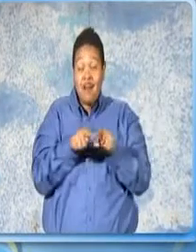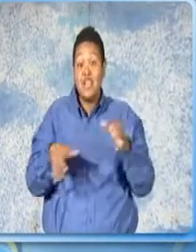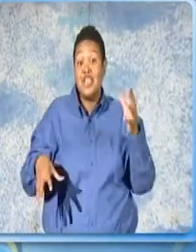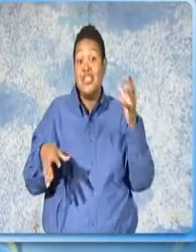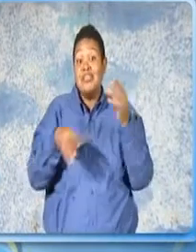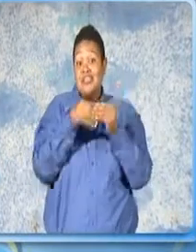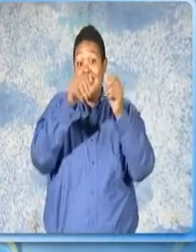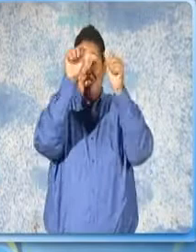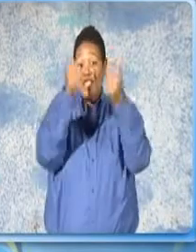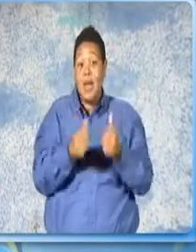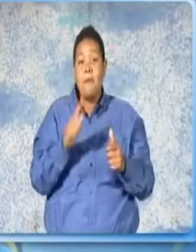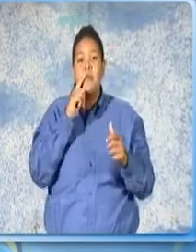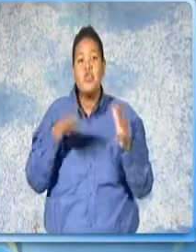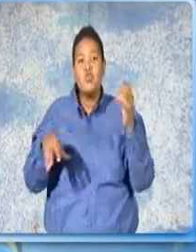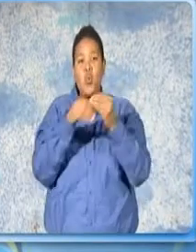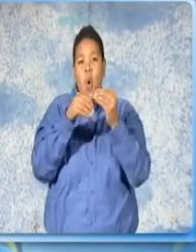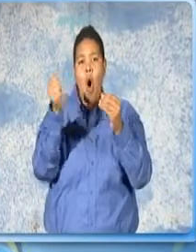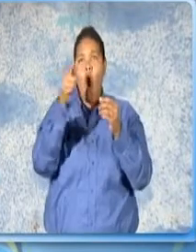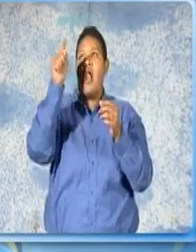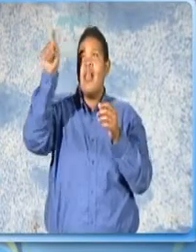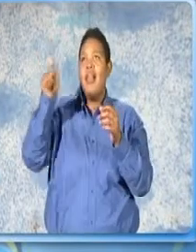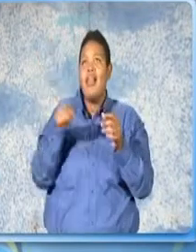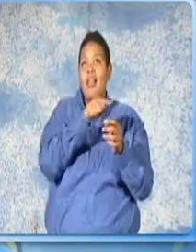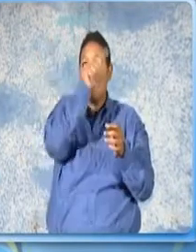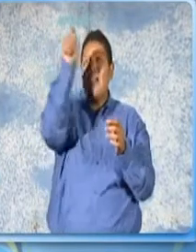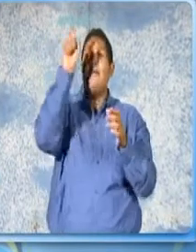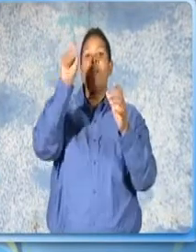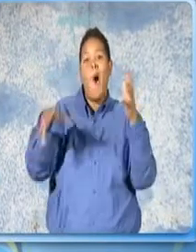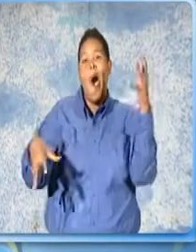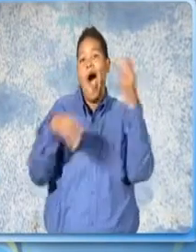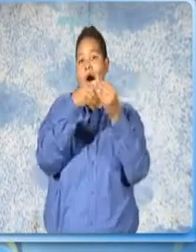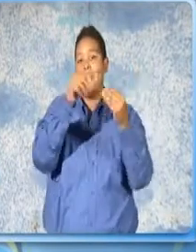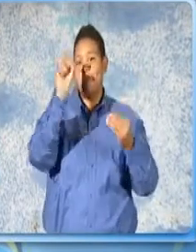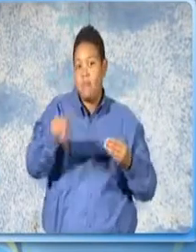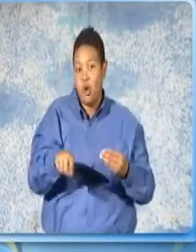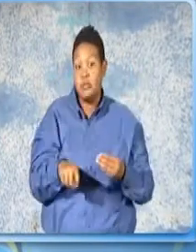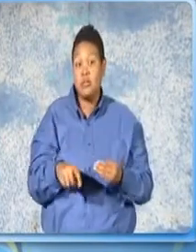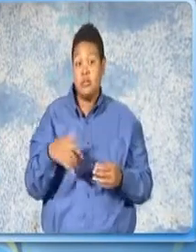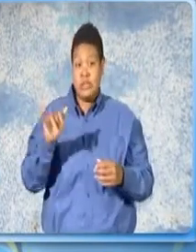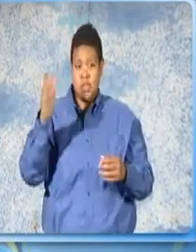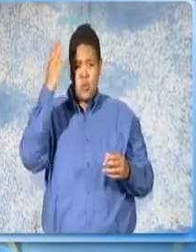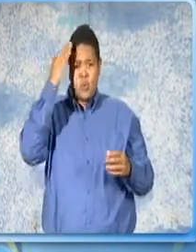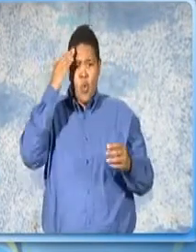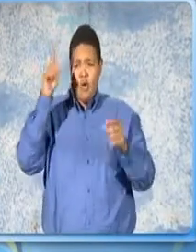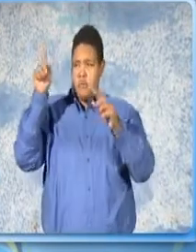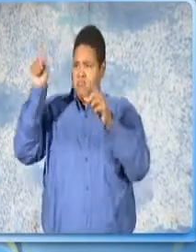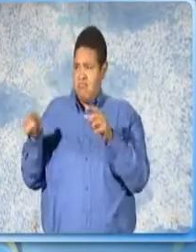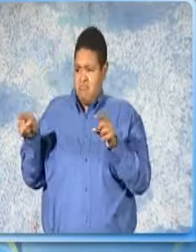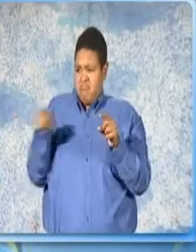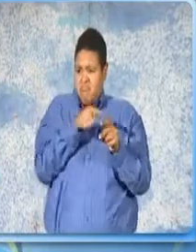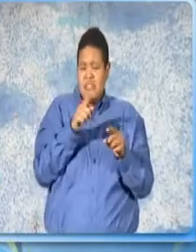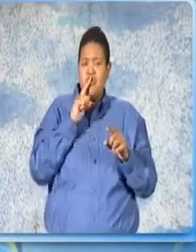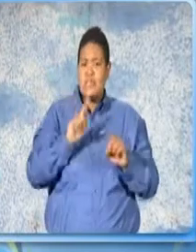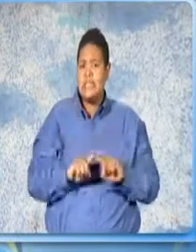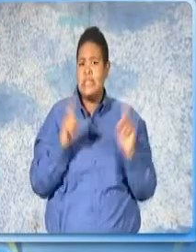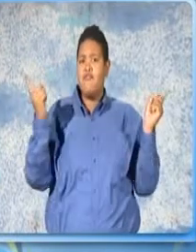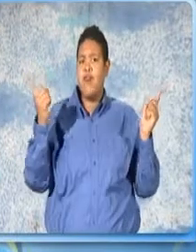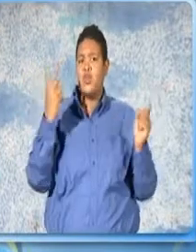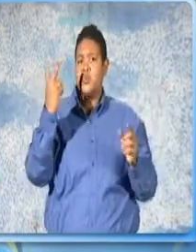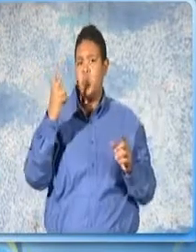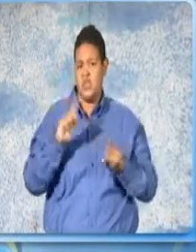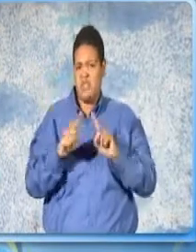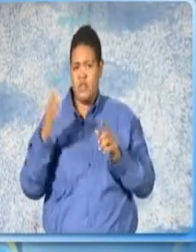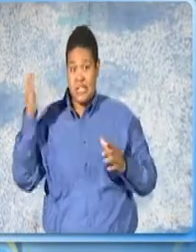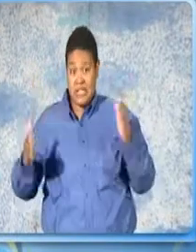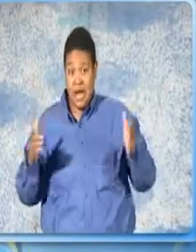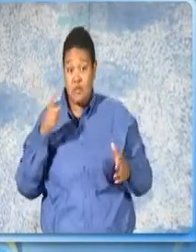distance around it. Since this is a rectangle, we know that there are two pairs of equal sides. So the perimeter